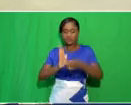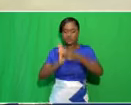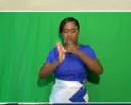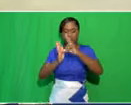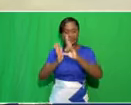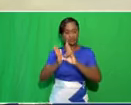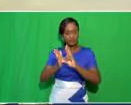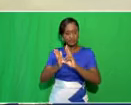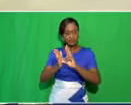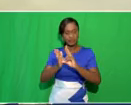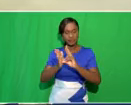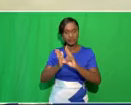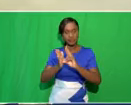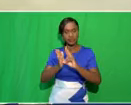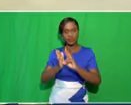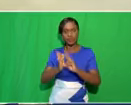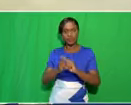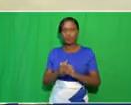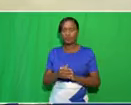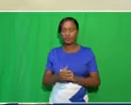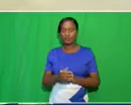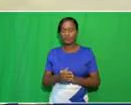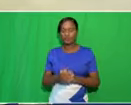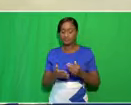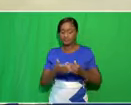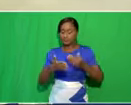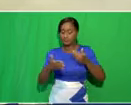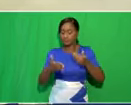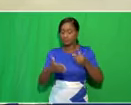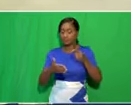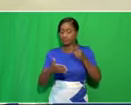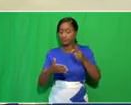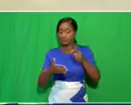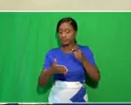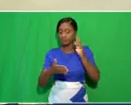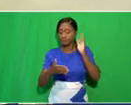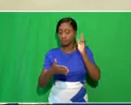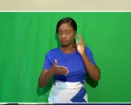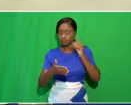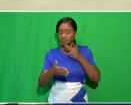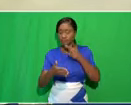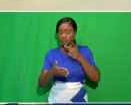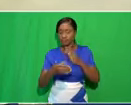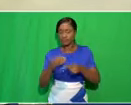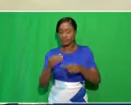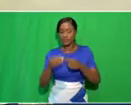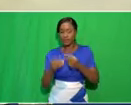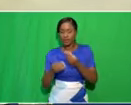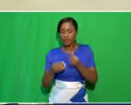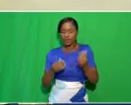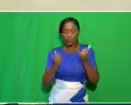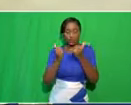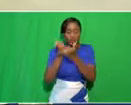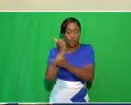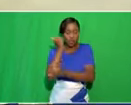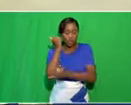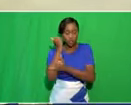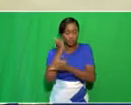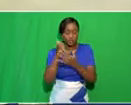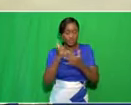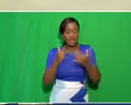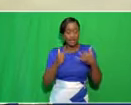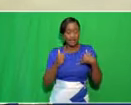SEA. And I think you would have in your early presentation, Professor Delisle, would have cited a few countries where there are